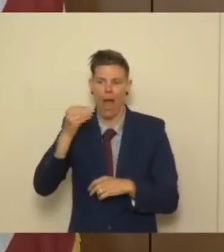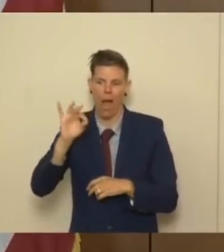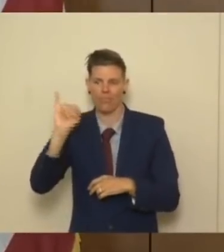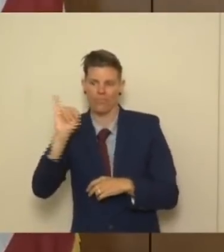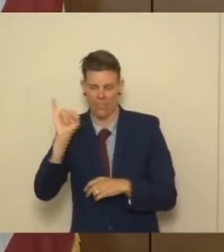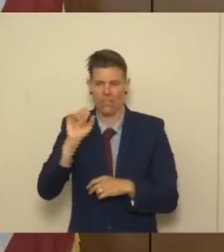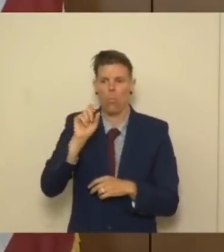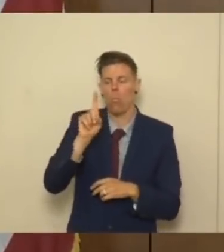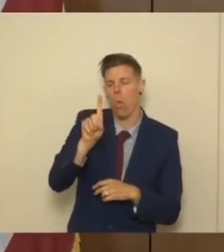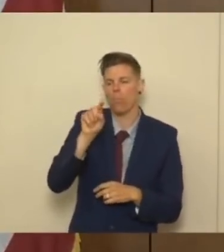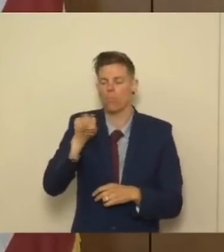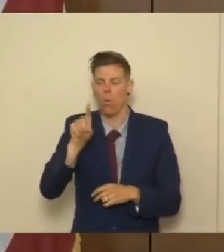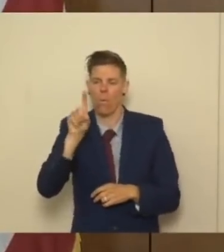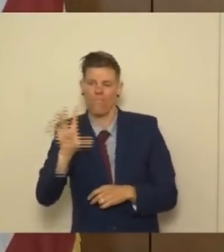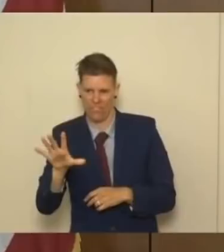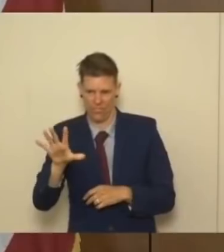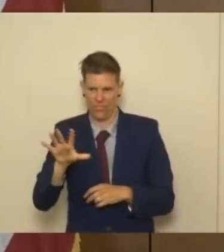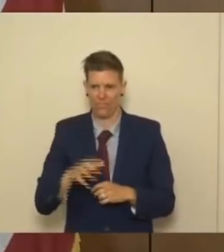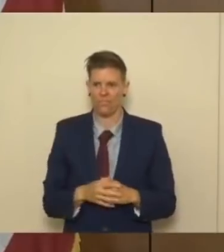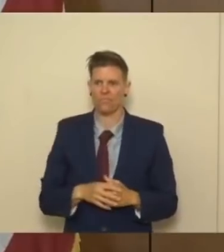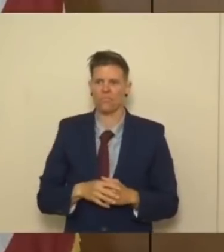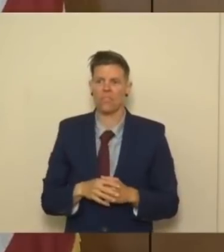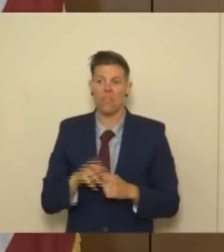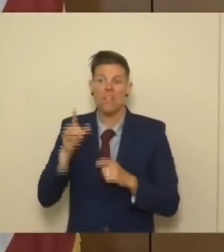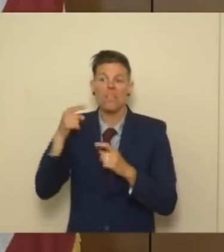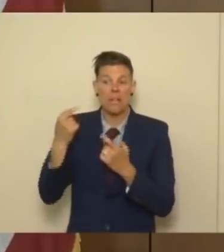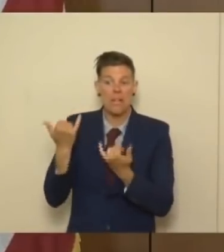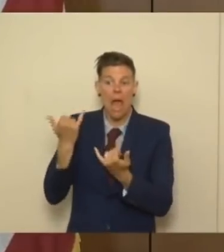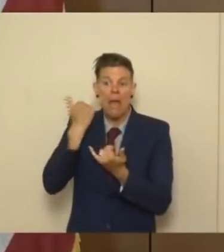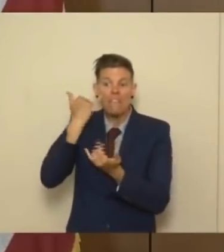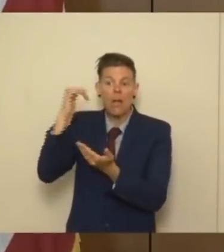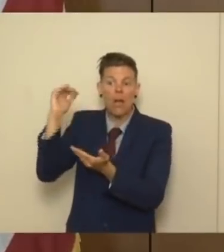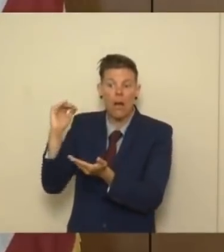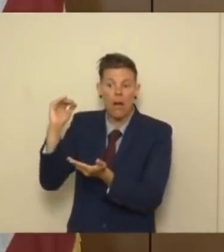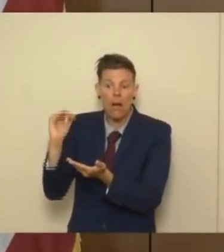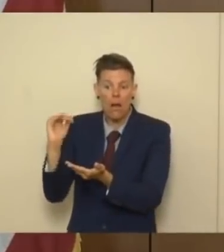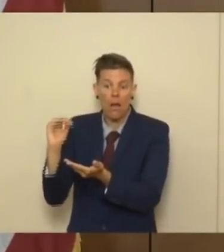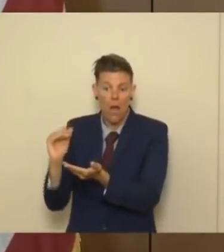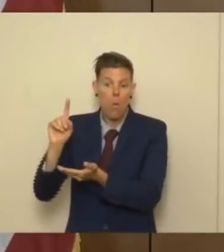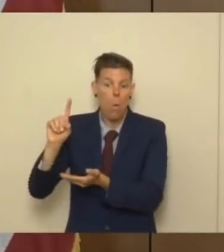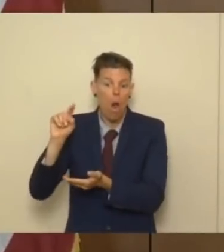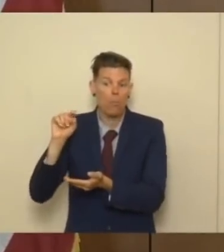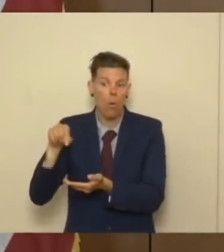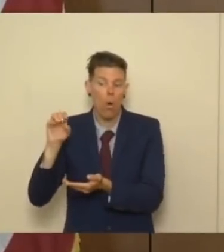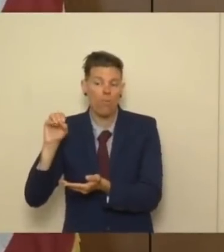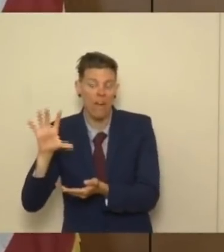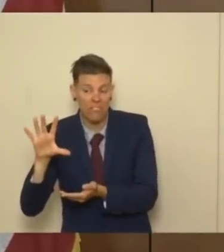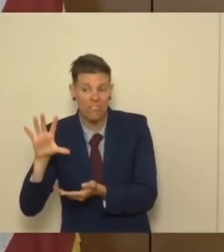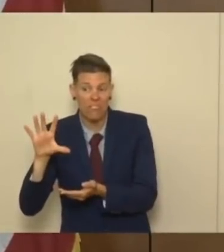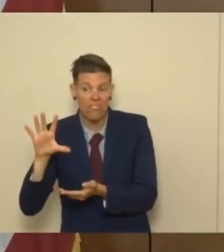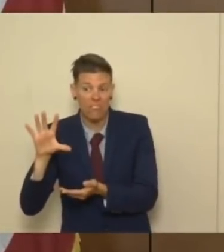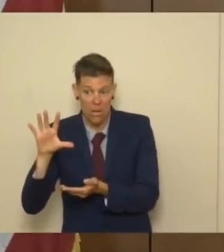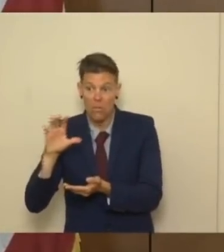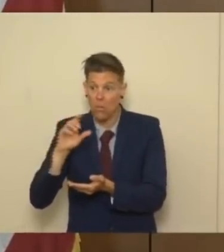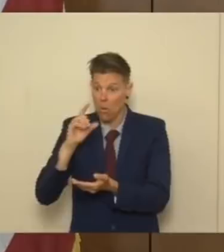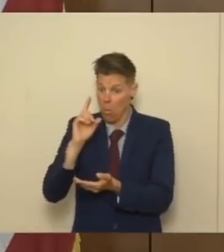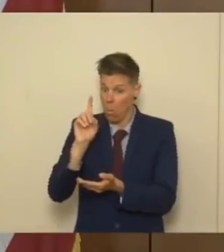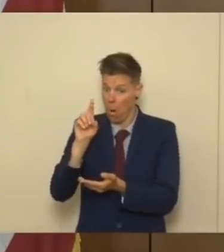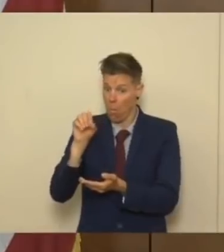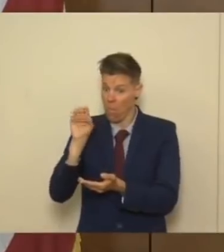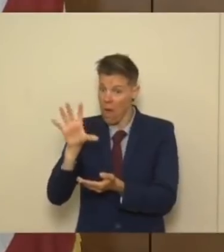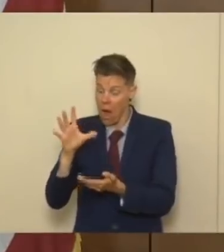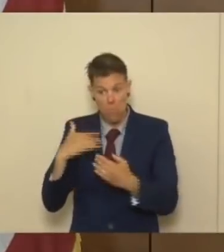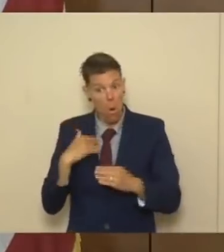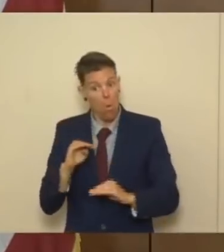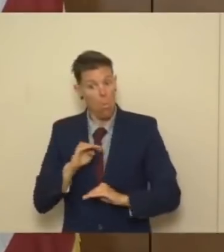to 1.05 because we were meeting it, and you wanna meet those standards, particularly